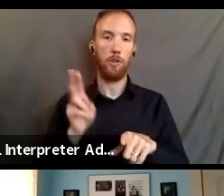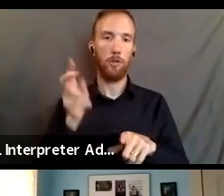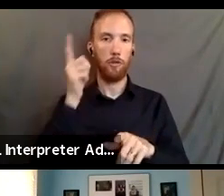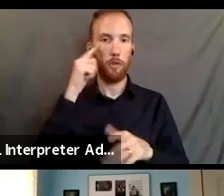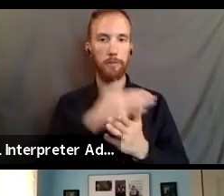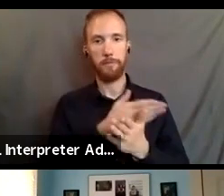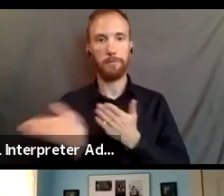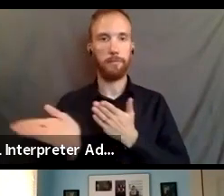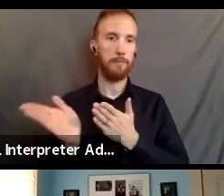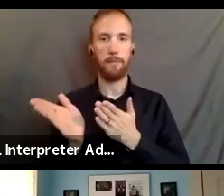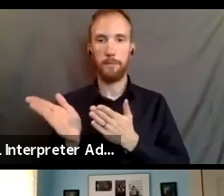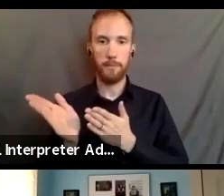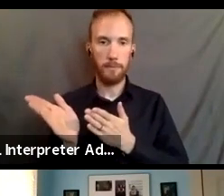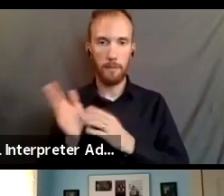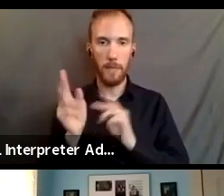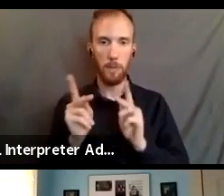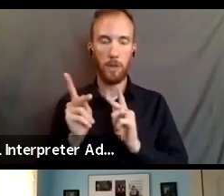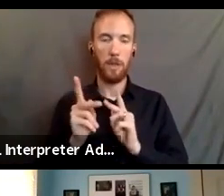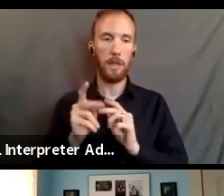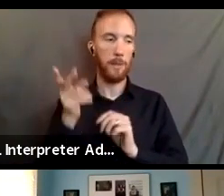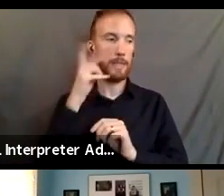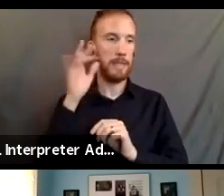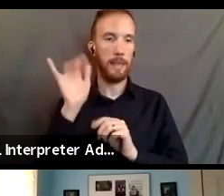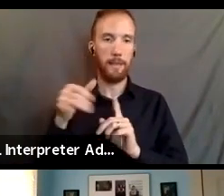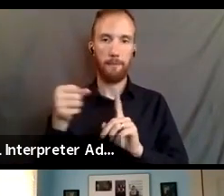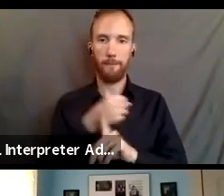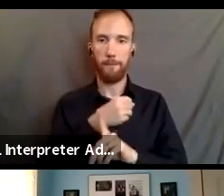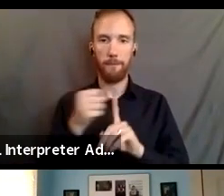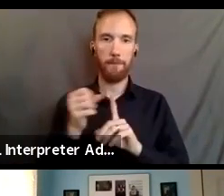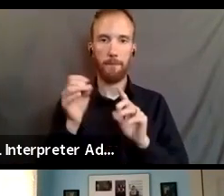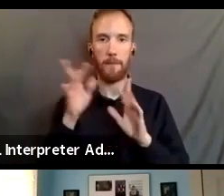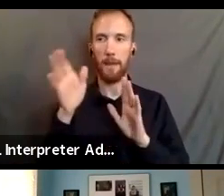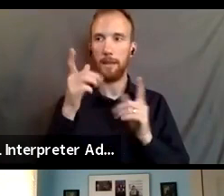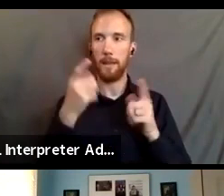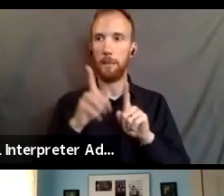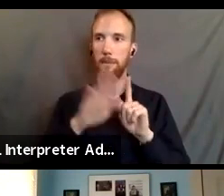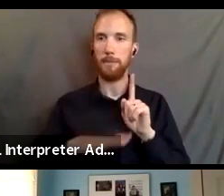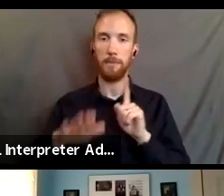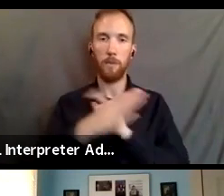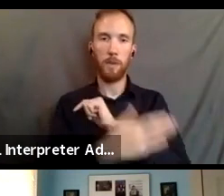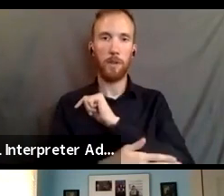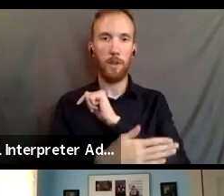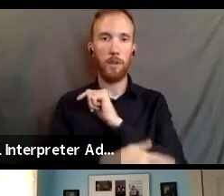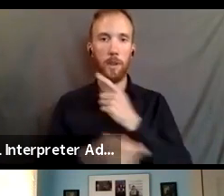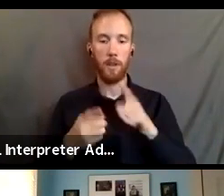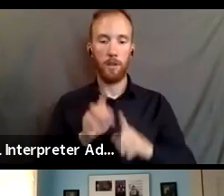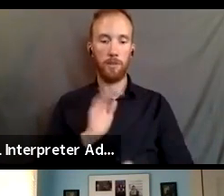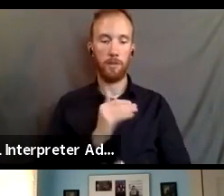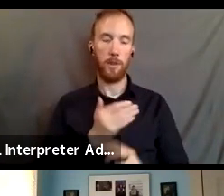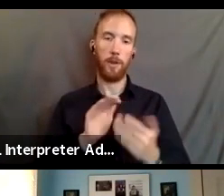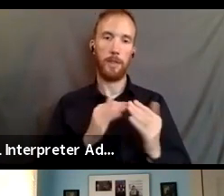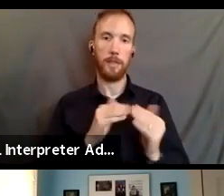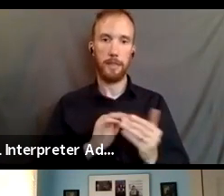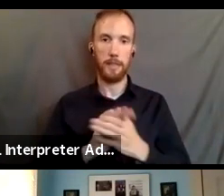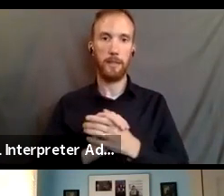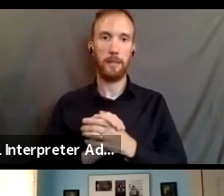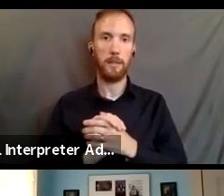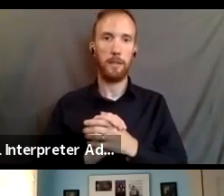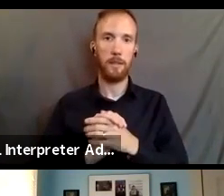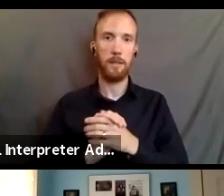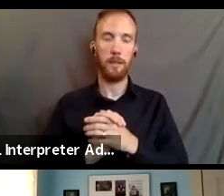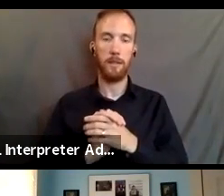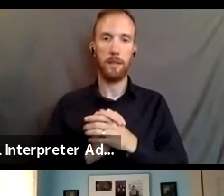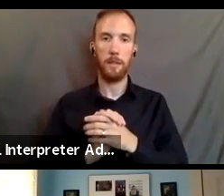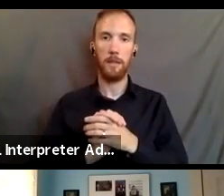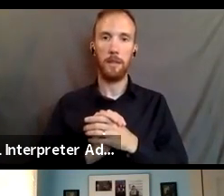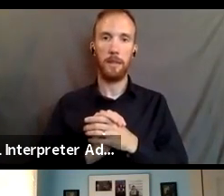that we continue to see across the country and in our own city or schools or public schools